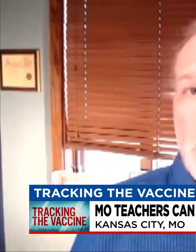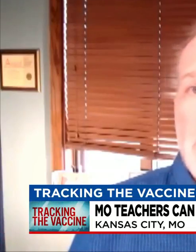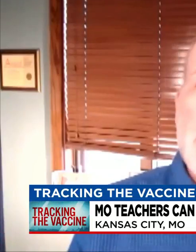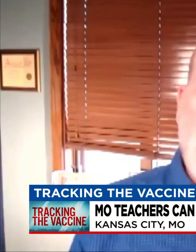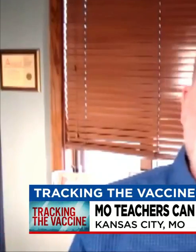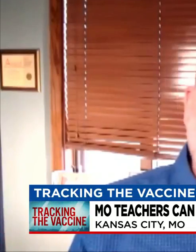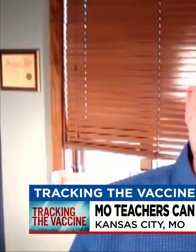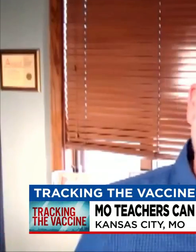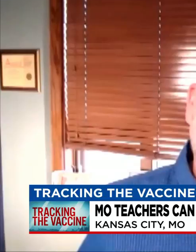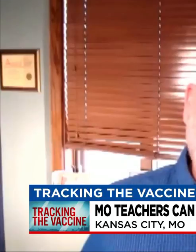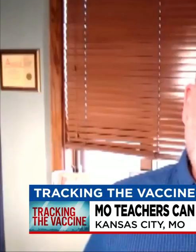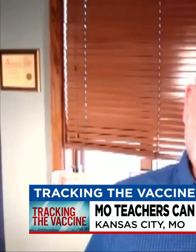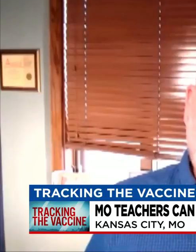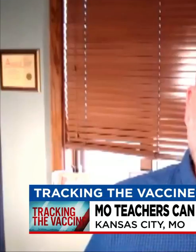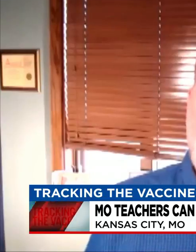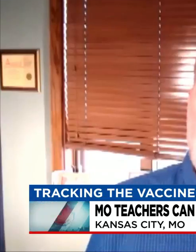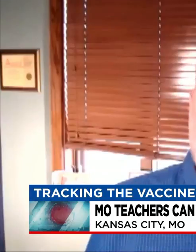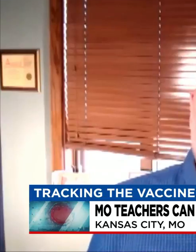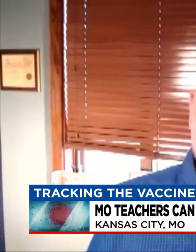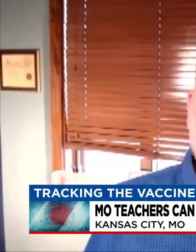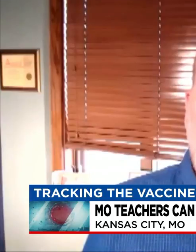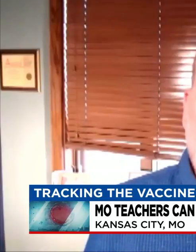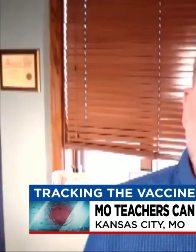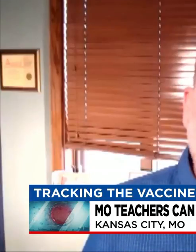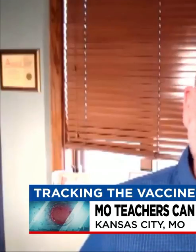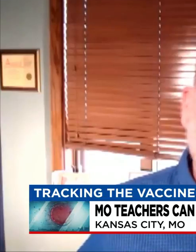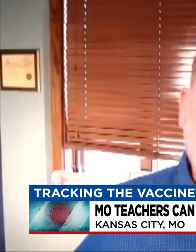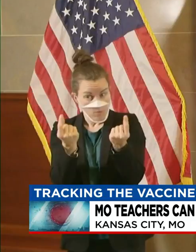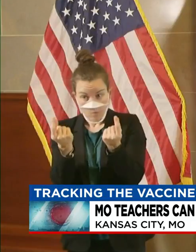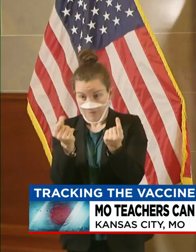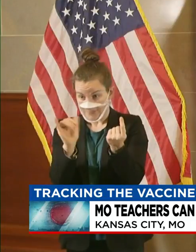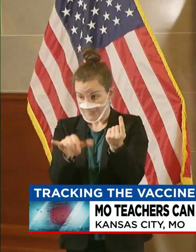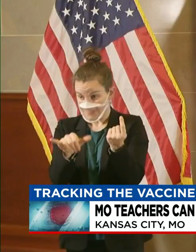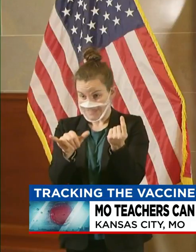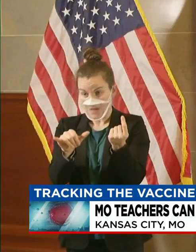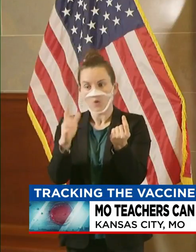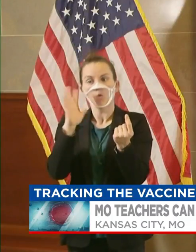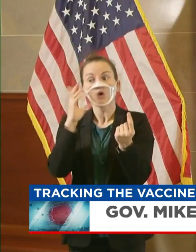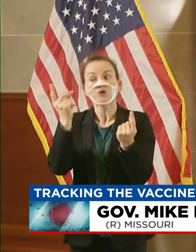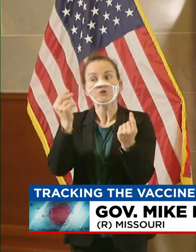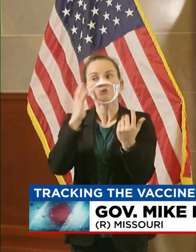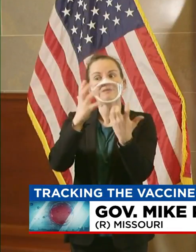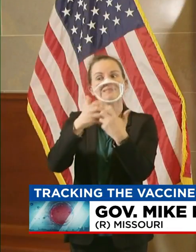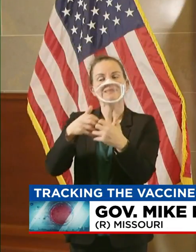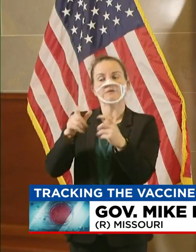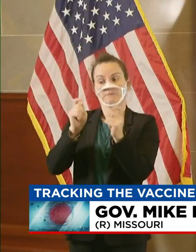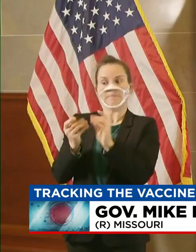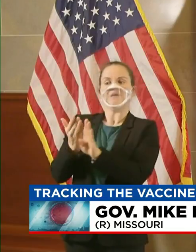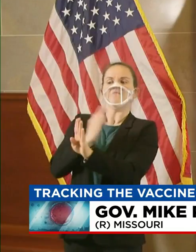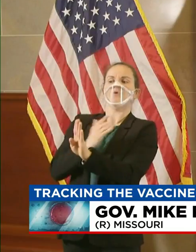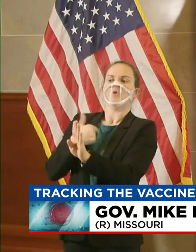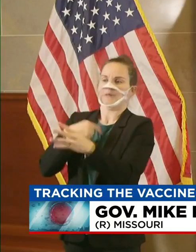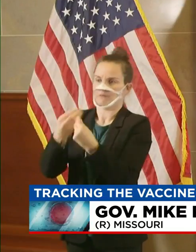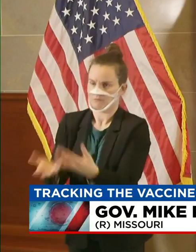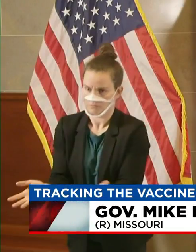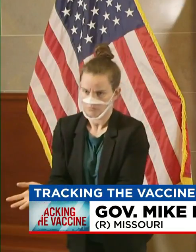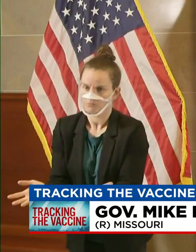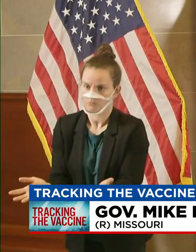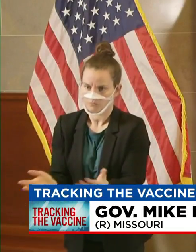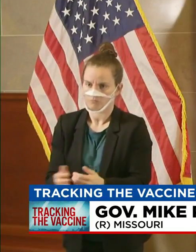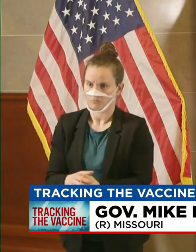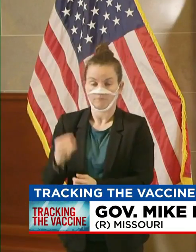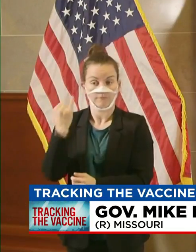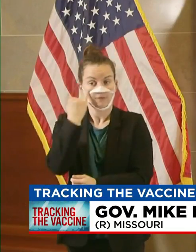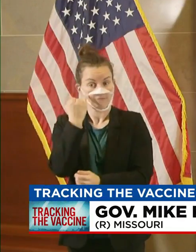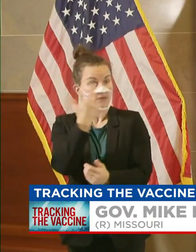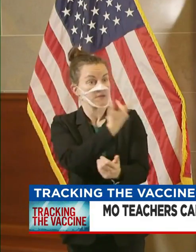focus on education and they can focus on working with kids and helping kids. If vaccine supplies continue to